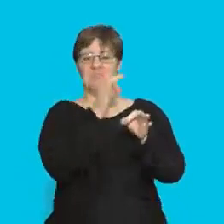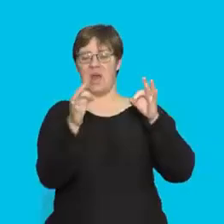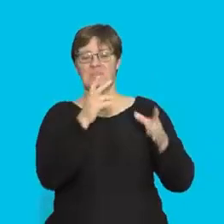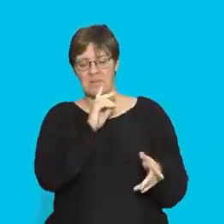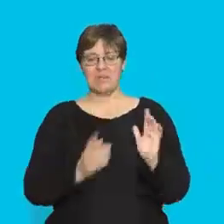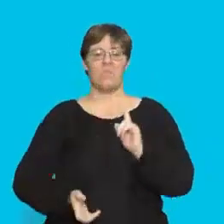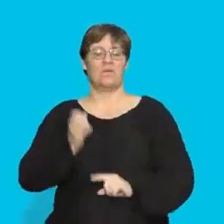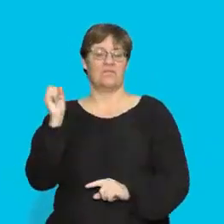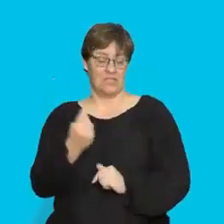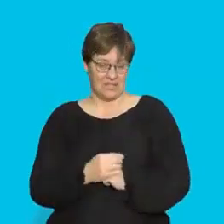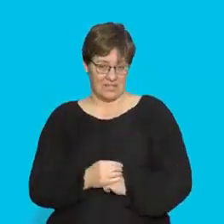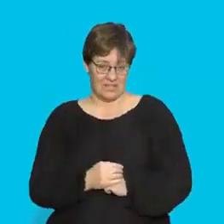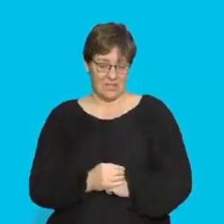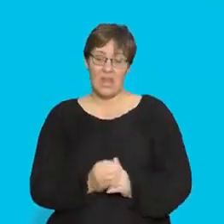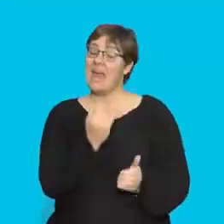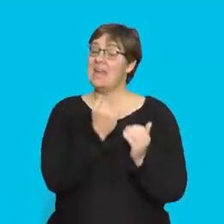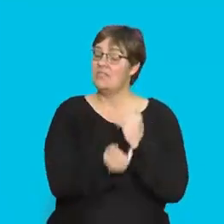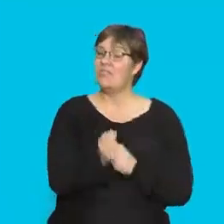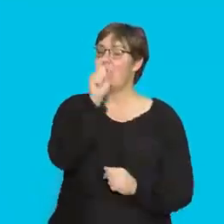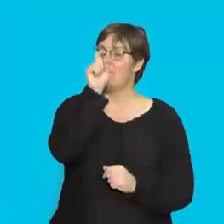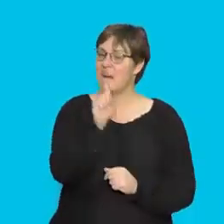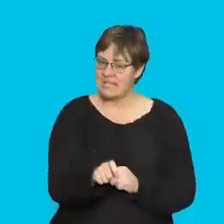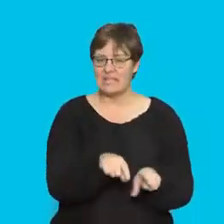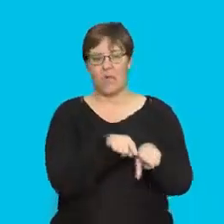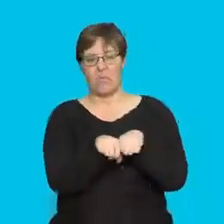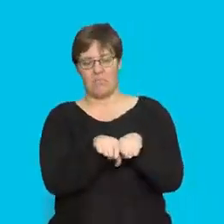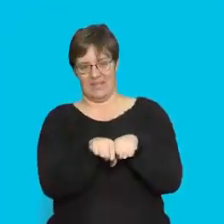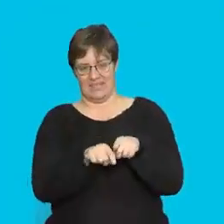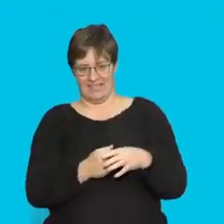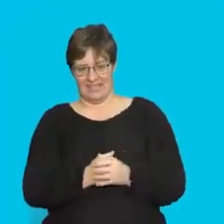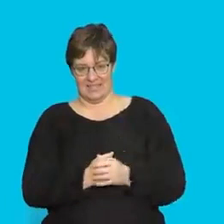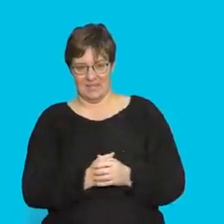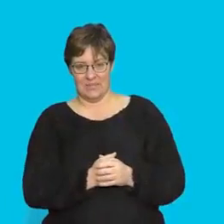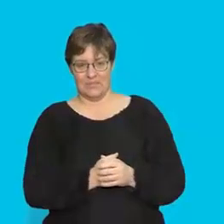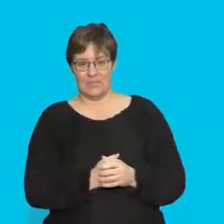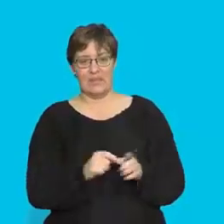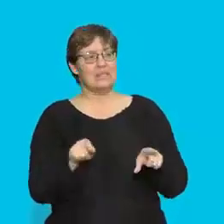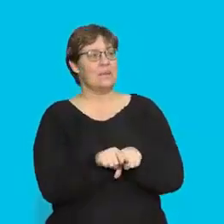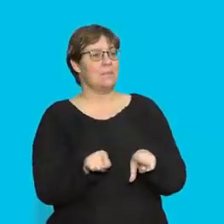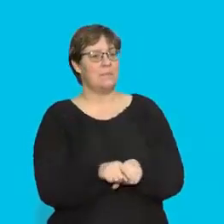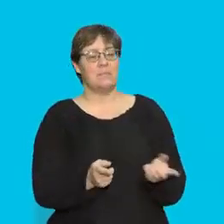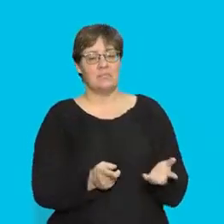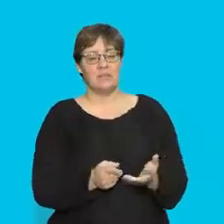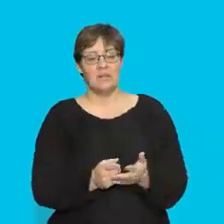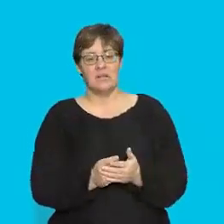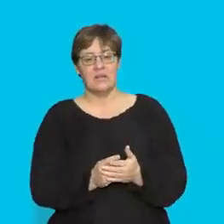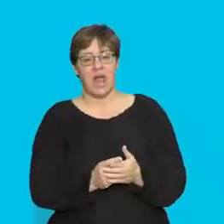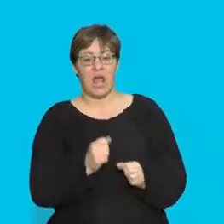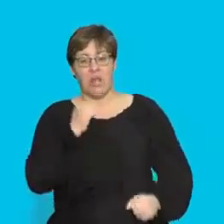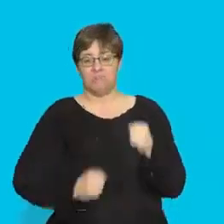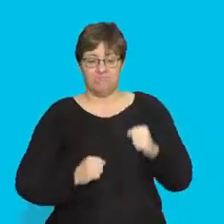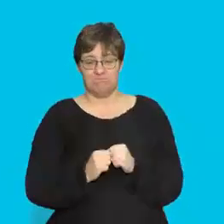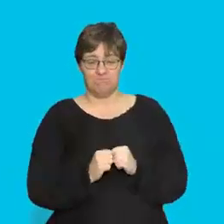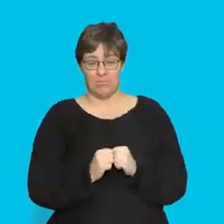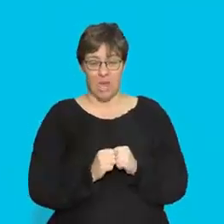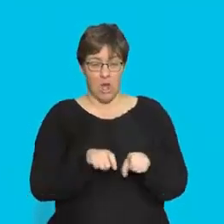limited. Limited resources mean that individuals have to compete. So just